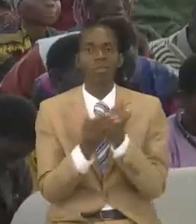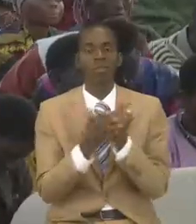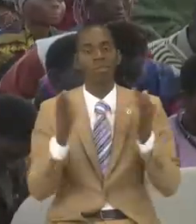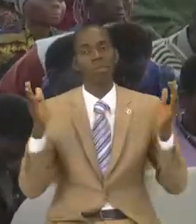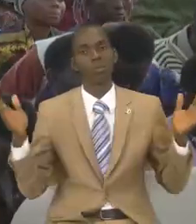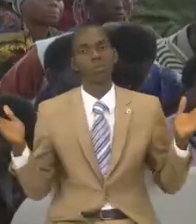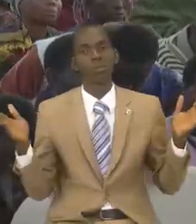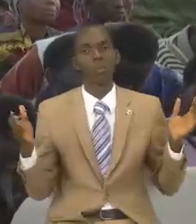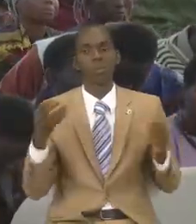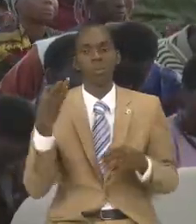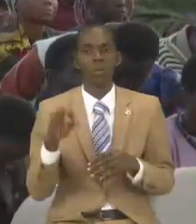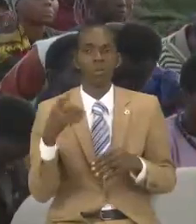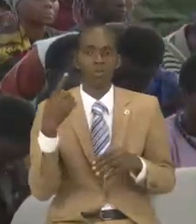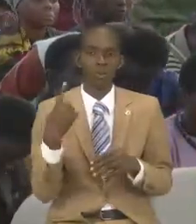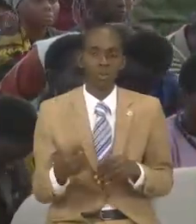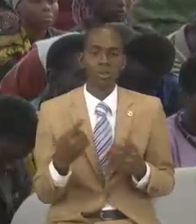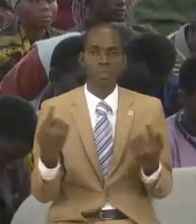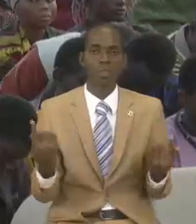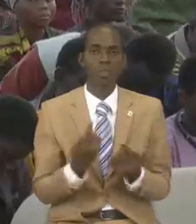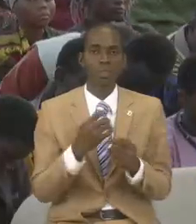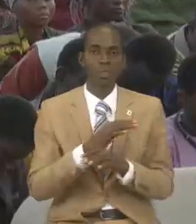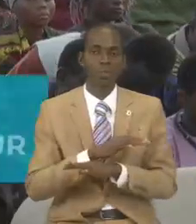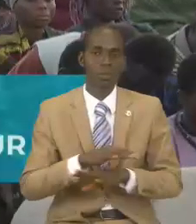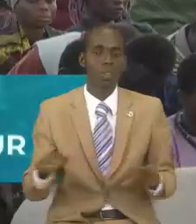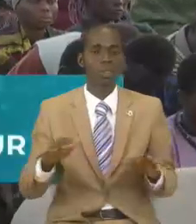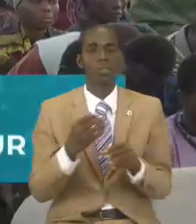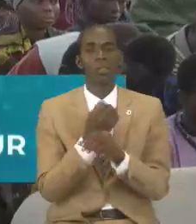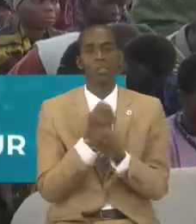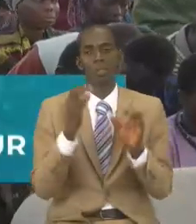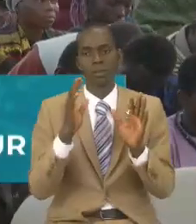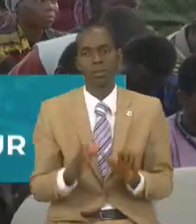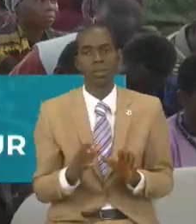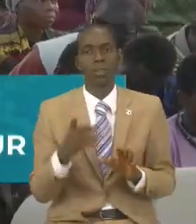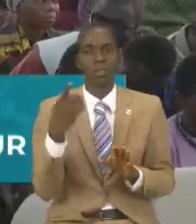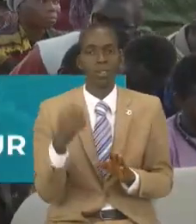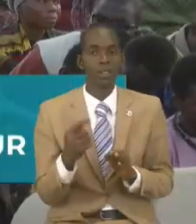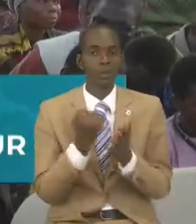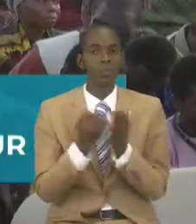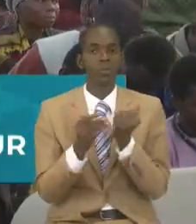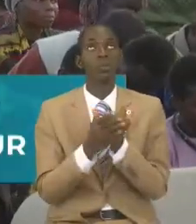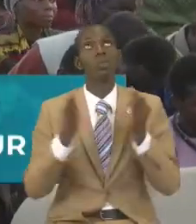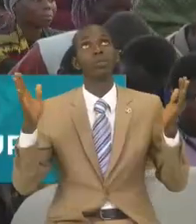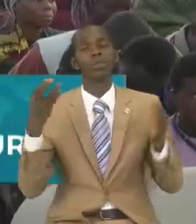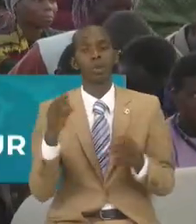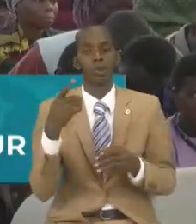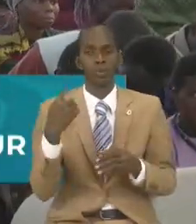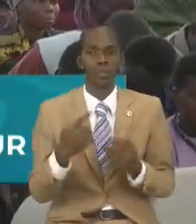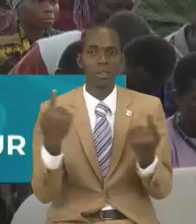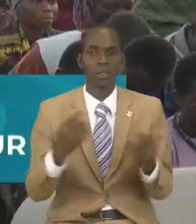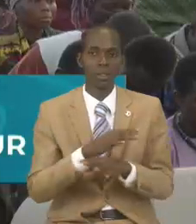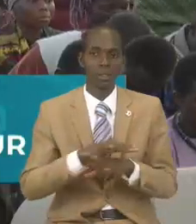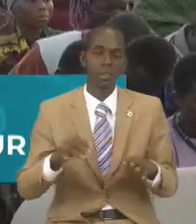crucifixion of the sinless Savior. The crucifixion of the sinless